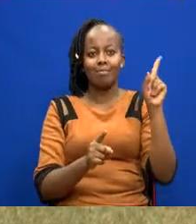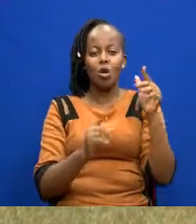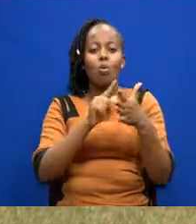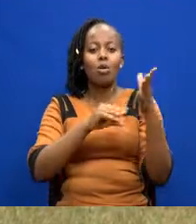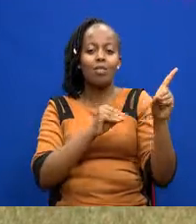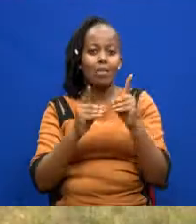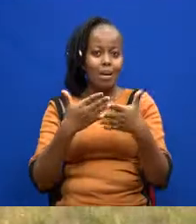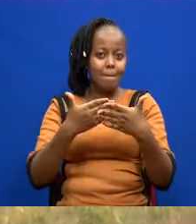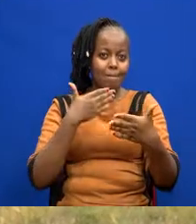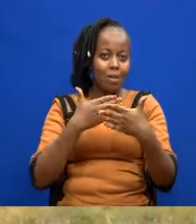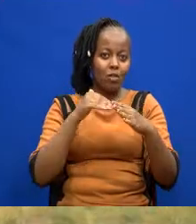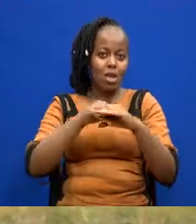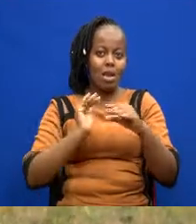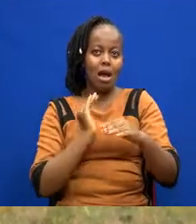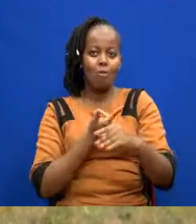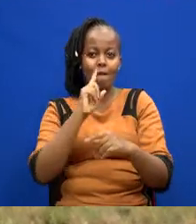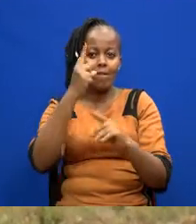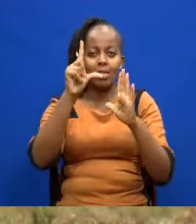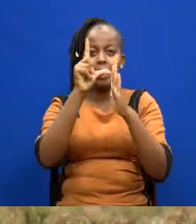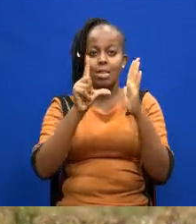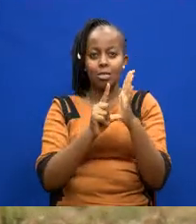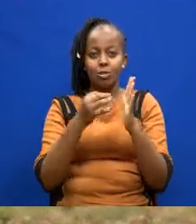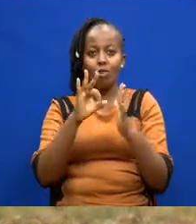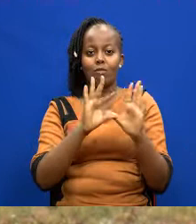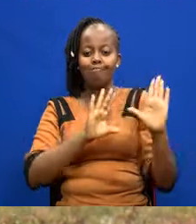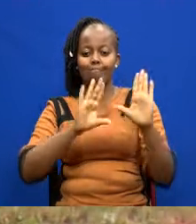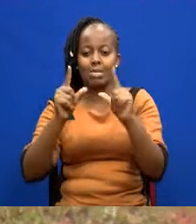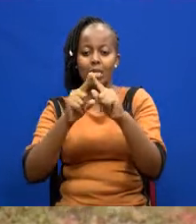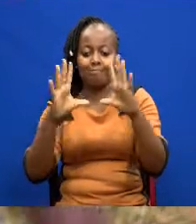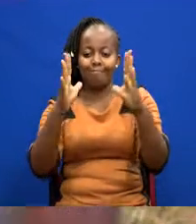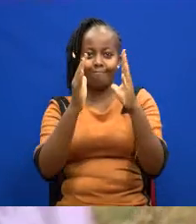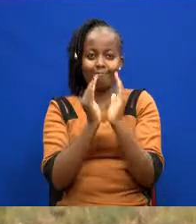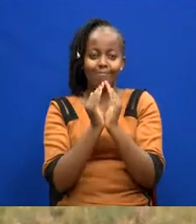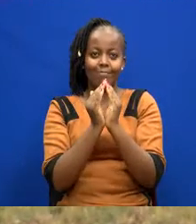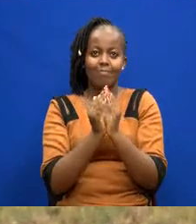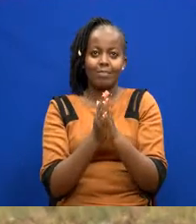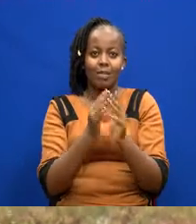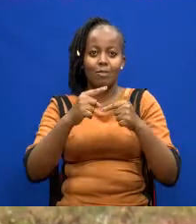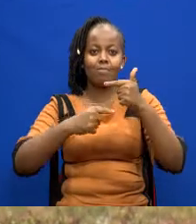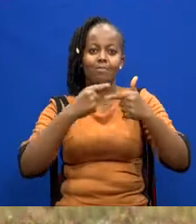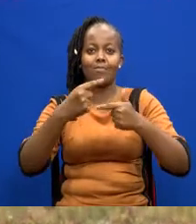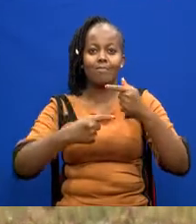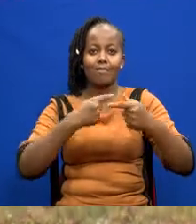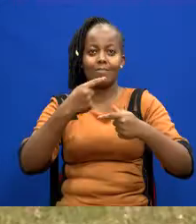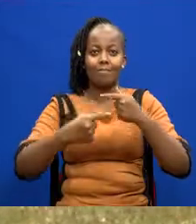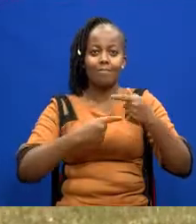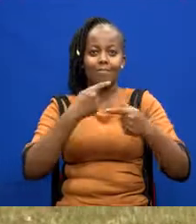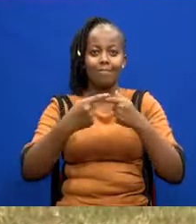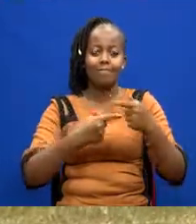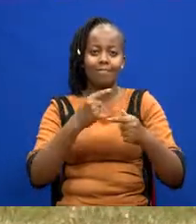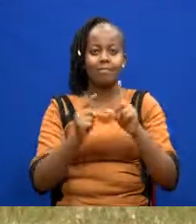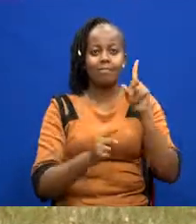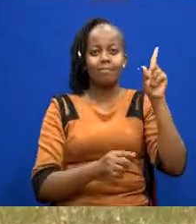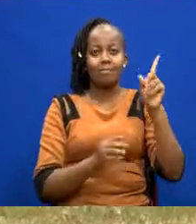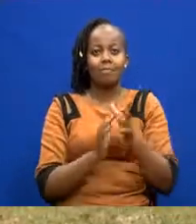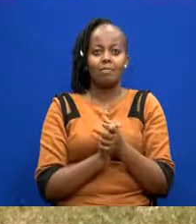we had done previously in our first lesson of passing and catching. Keep going, keep going, keep going. Pop the